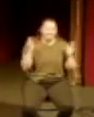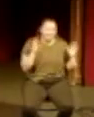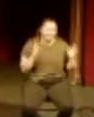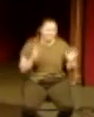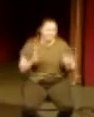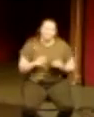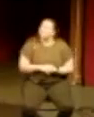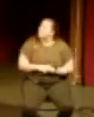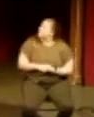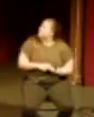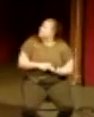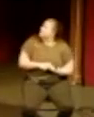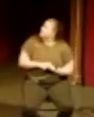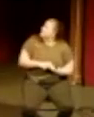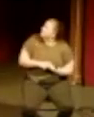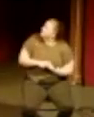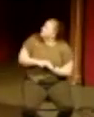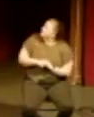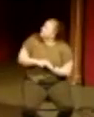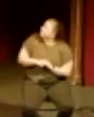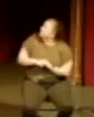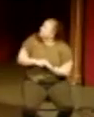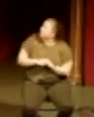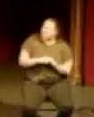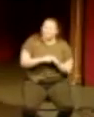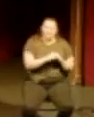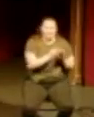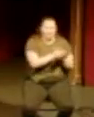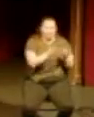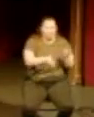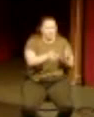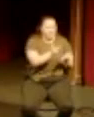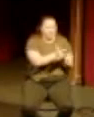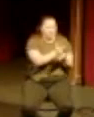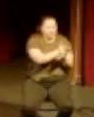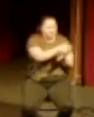A nice courtyard here off of parking lot 7, concession stand,